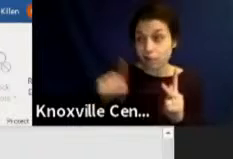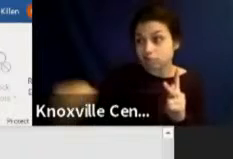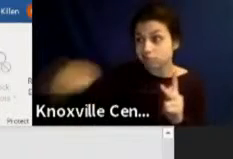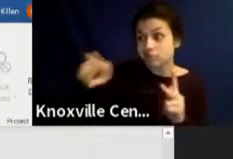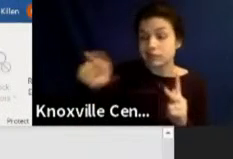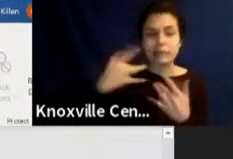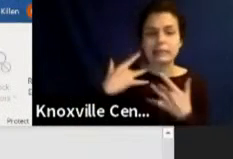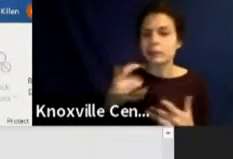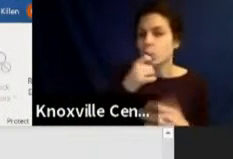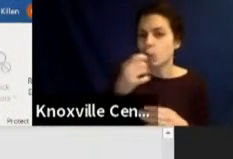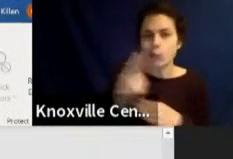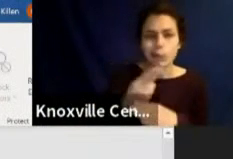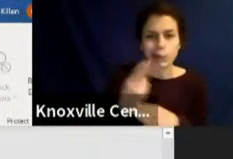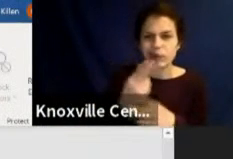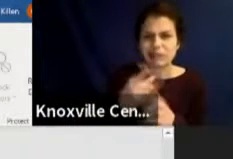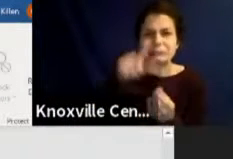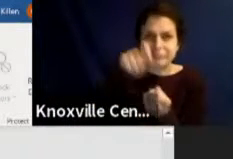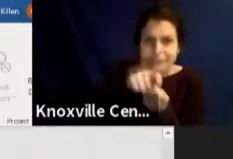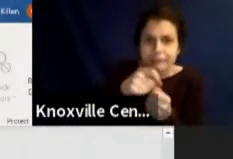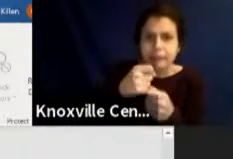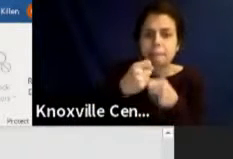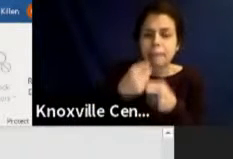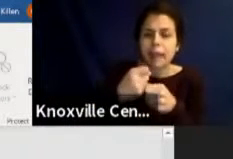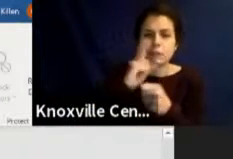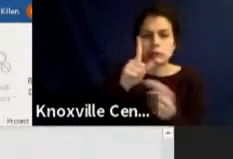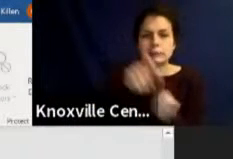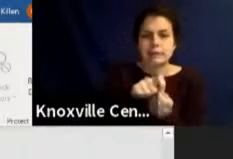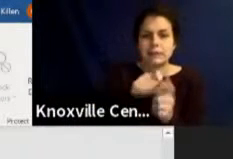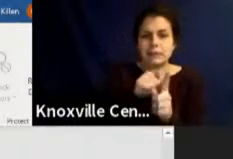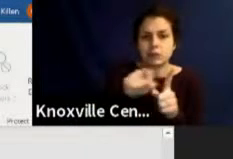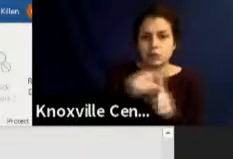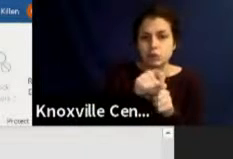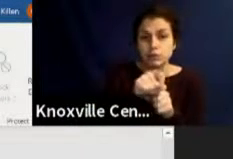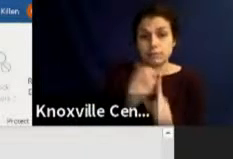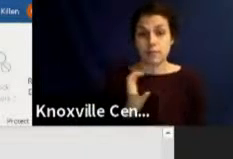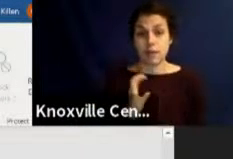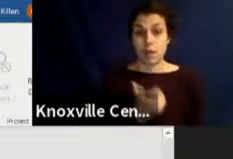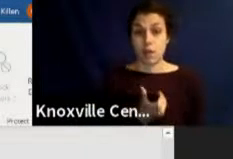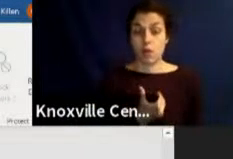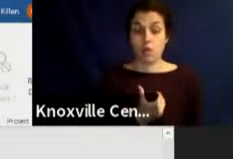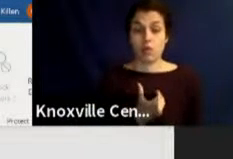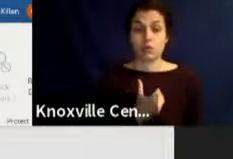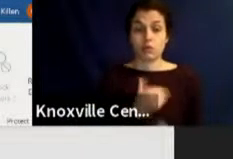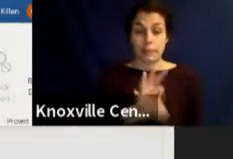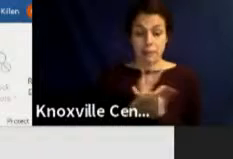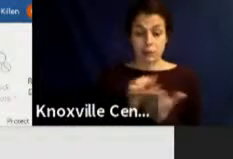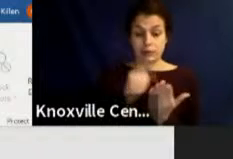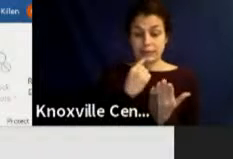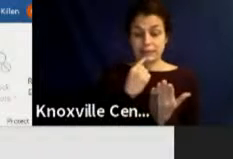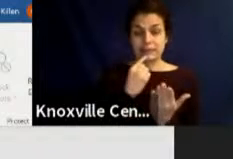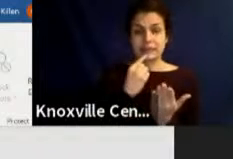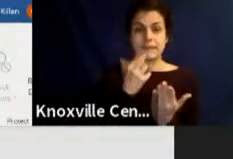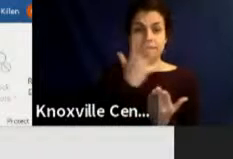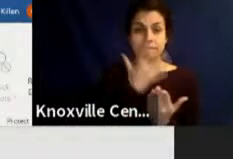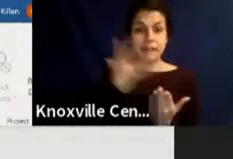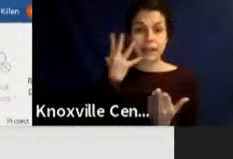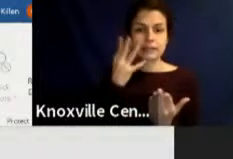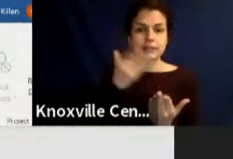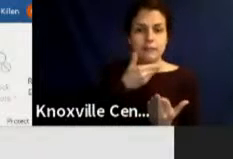obviously. Our reg says face covering. But I suggest we stick